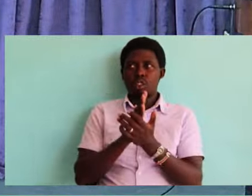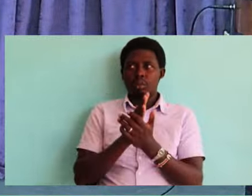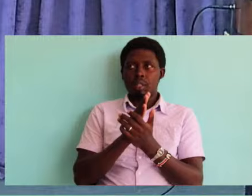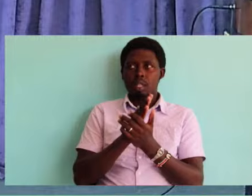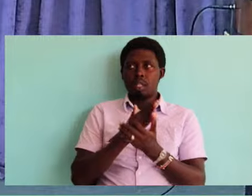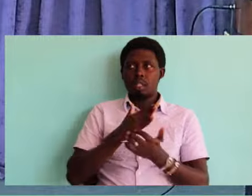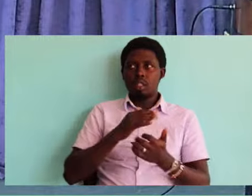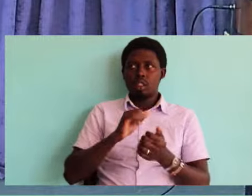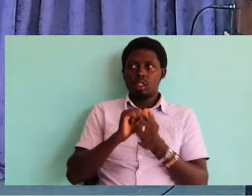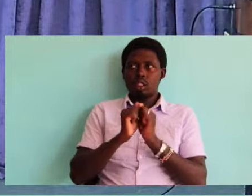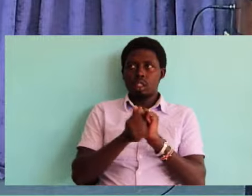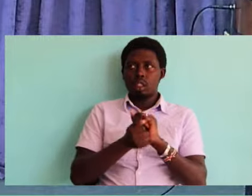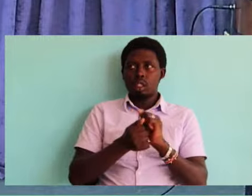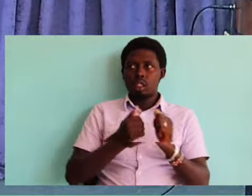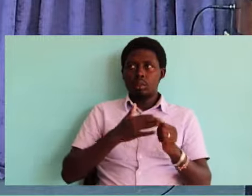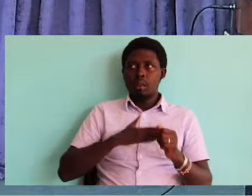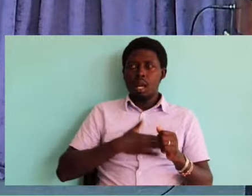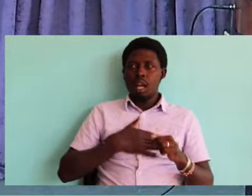Change my heart, O